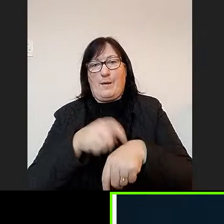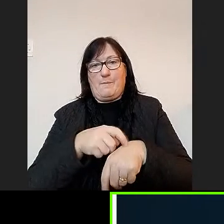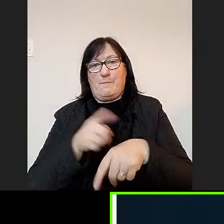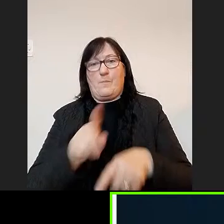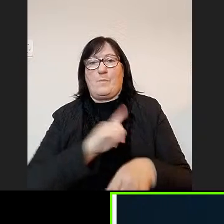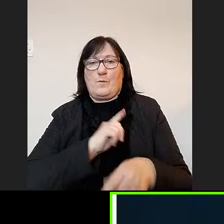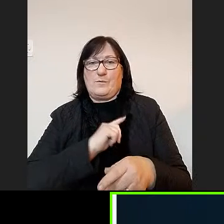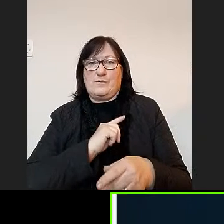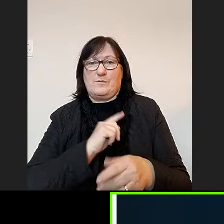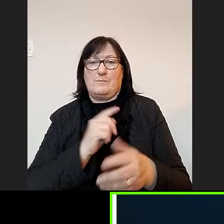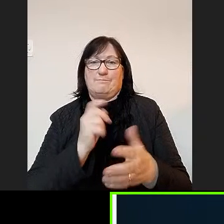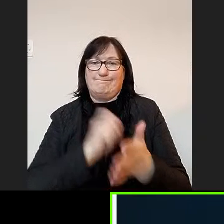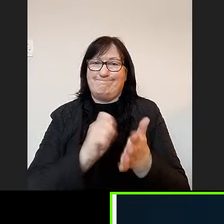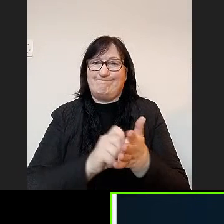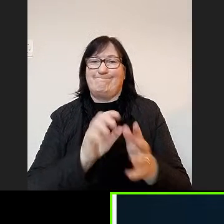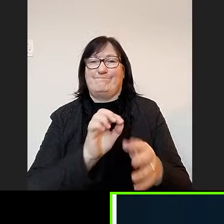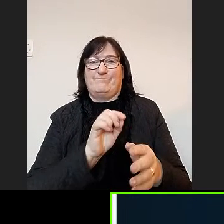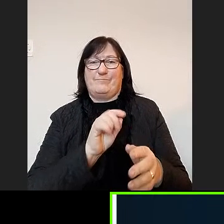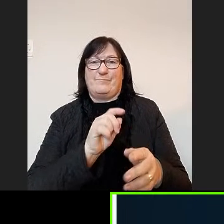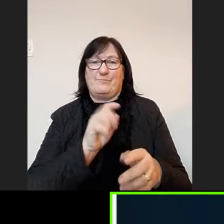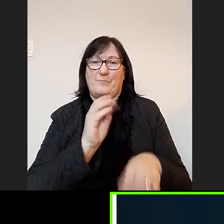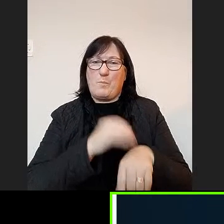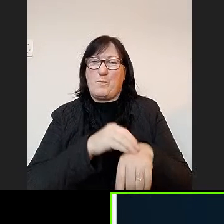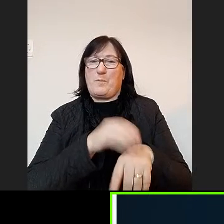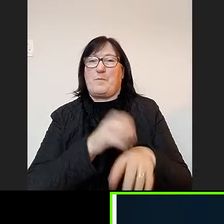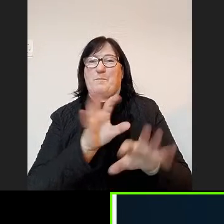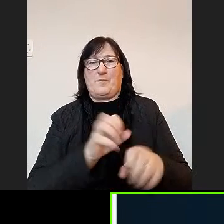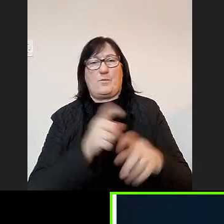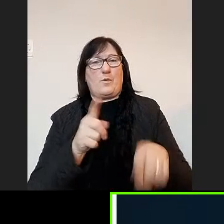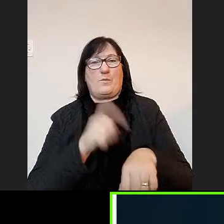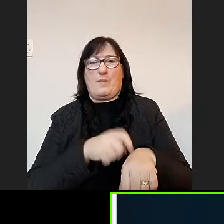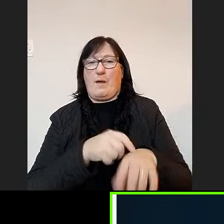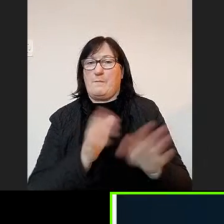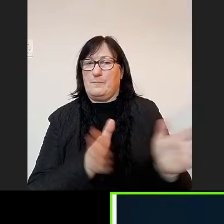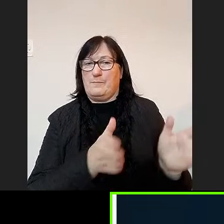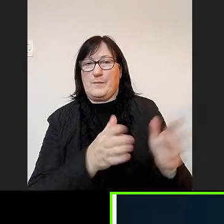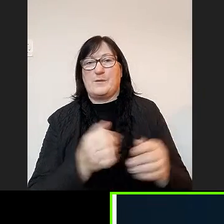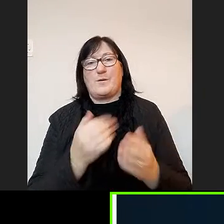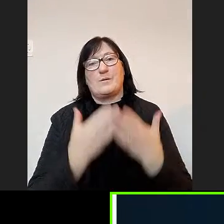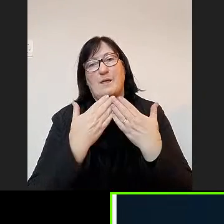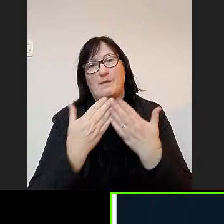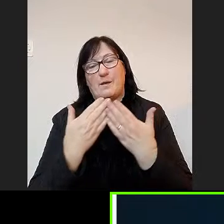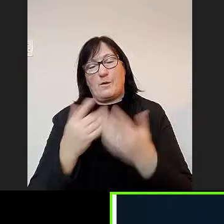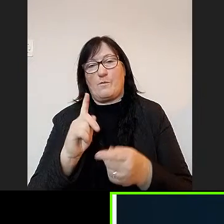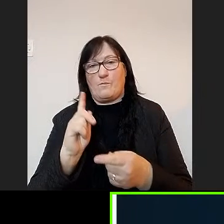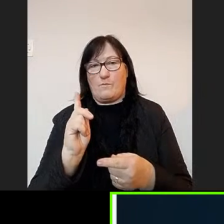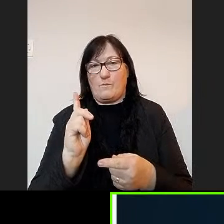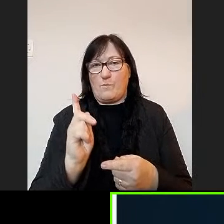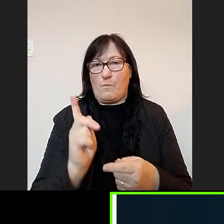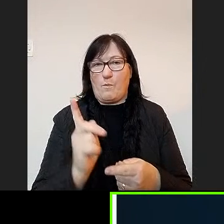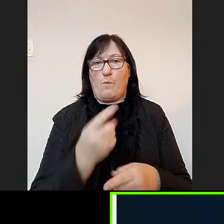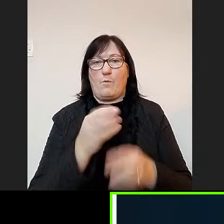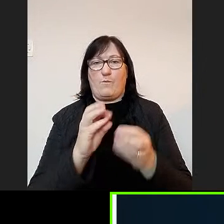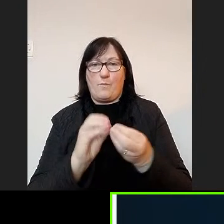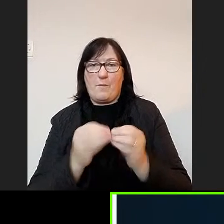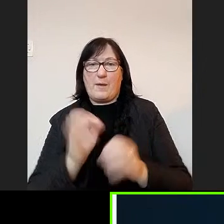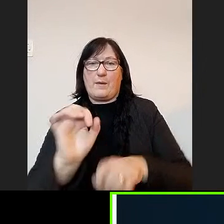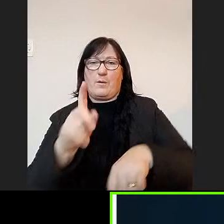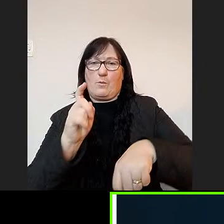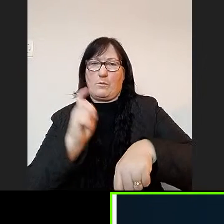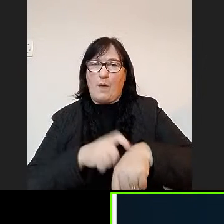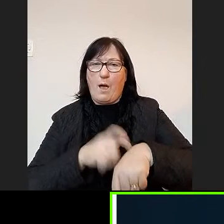of us. I thank each and every one of the participants for making time and for engaging with